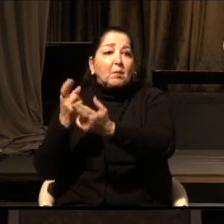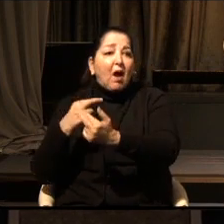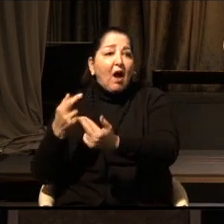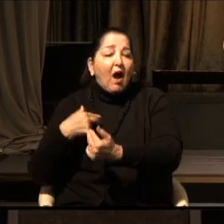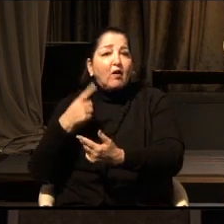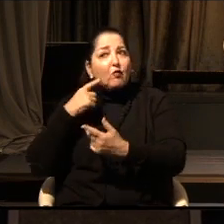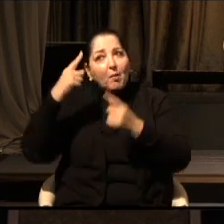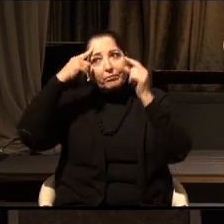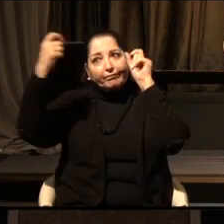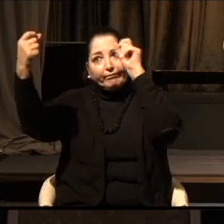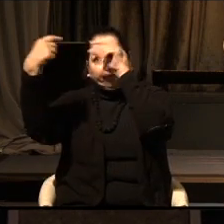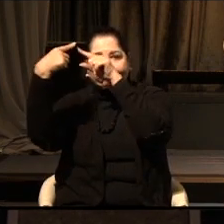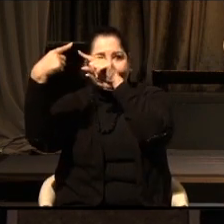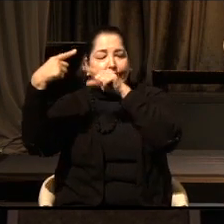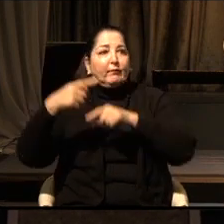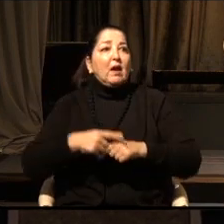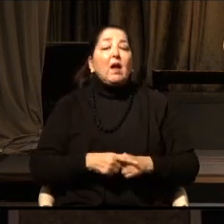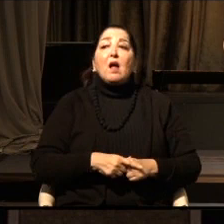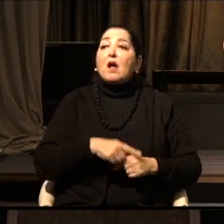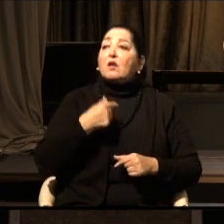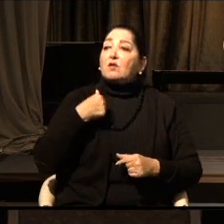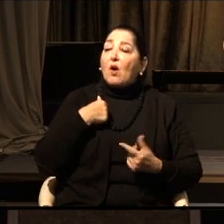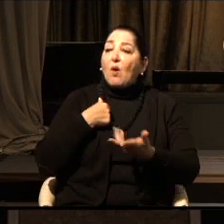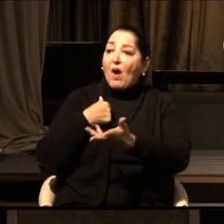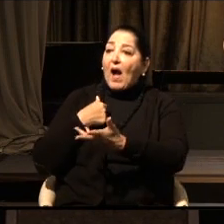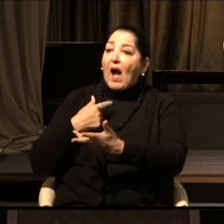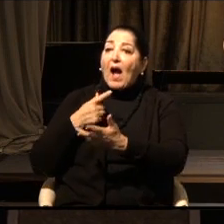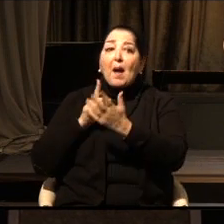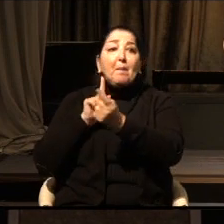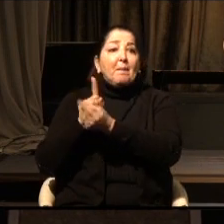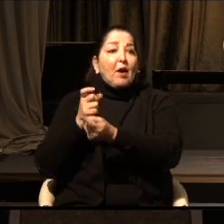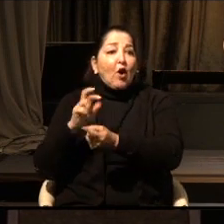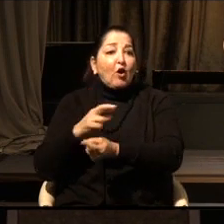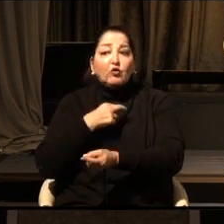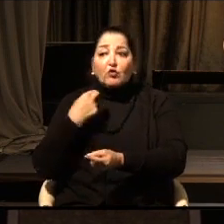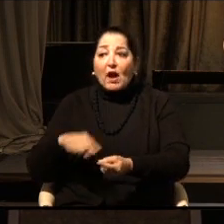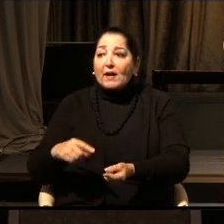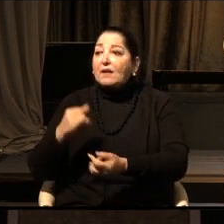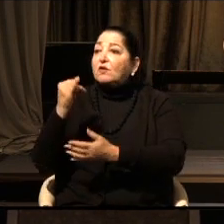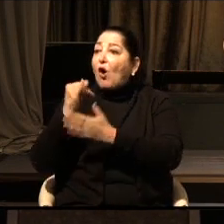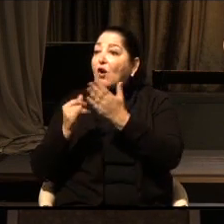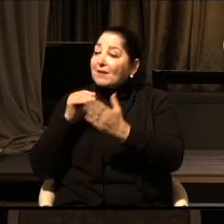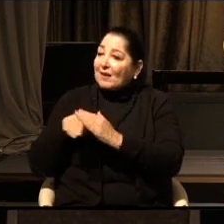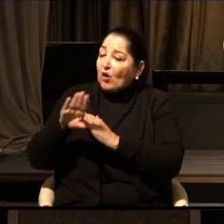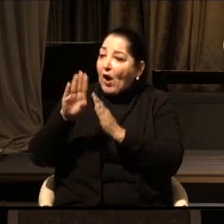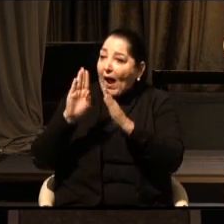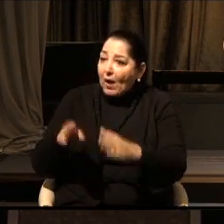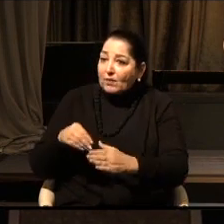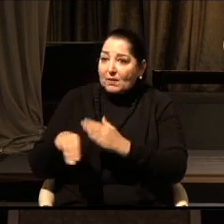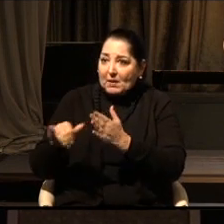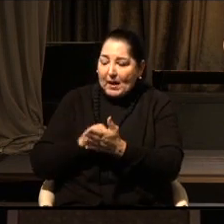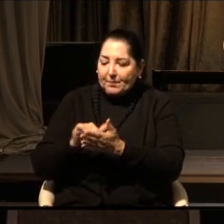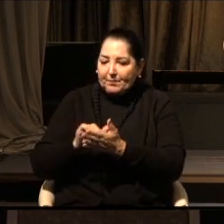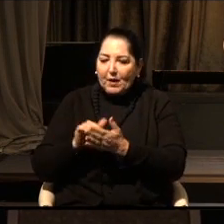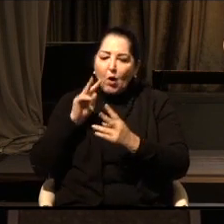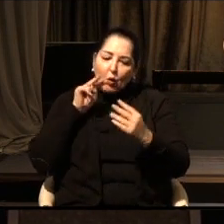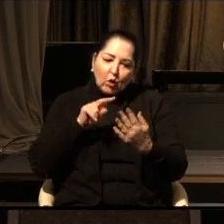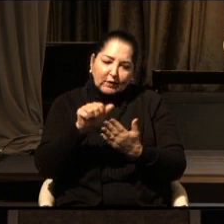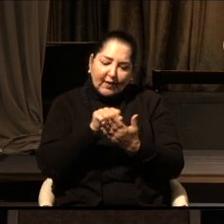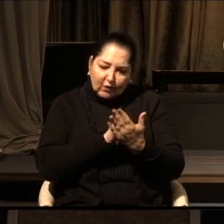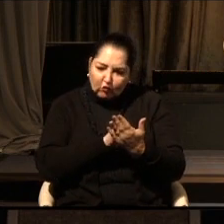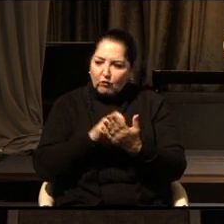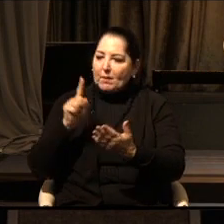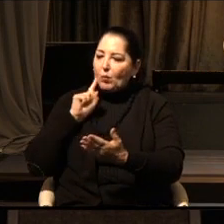afternoon, I visited her, this Chinese artist, in her house in Manhattan. We analyzed the script. We talked about